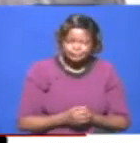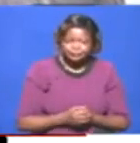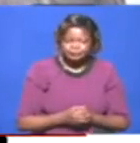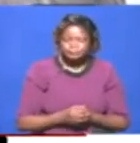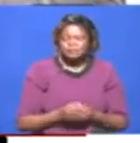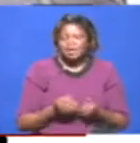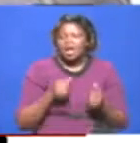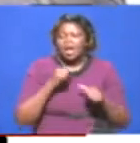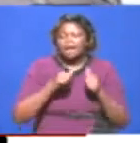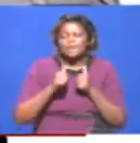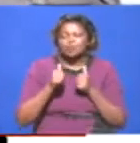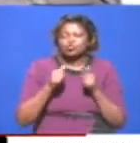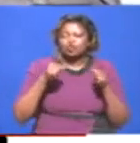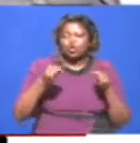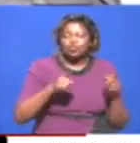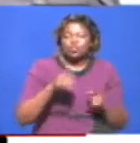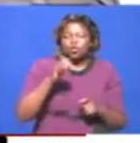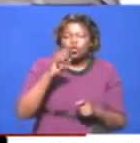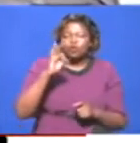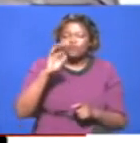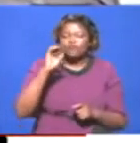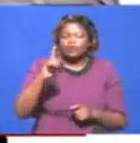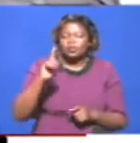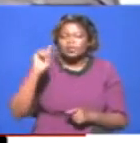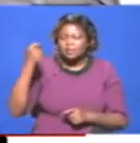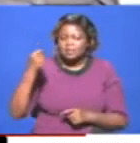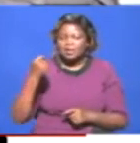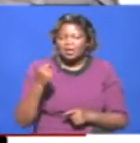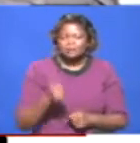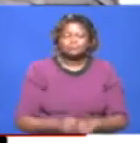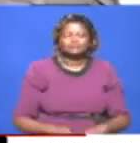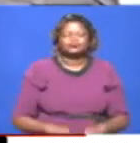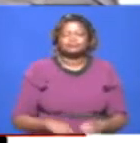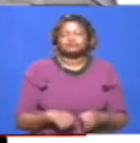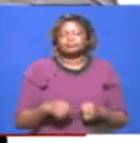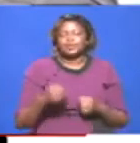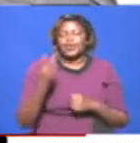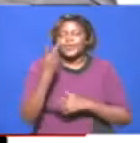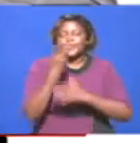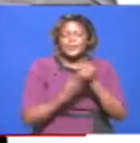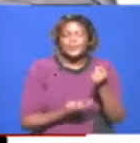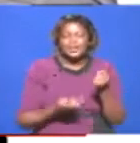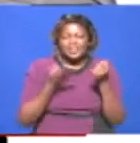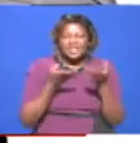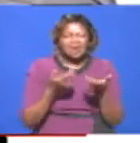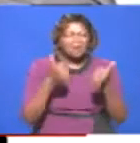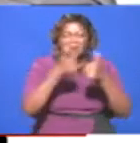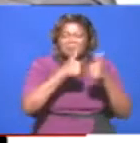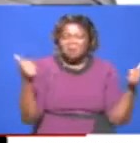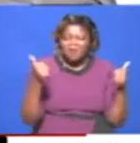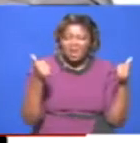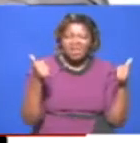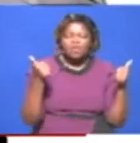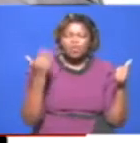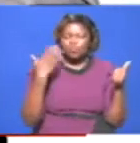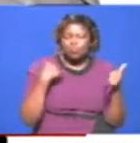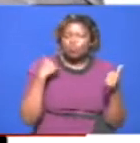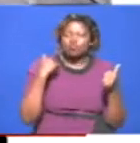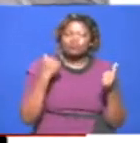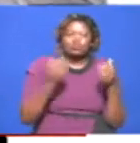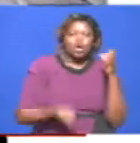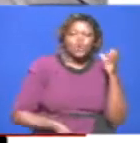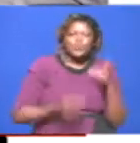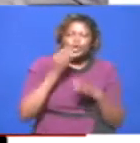over the control of Ford Kenya. And as Zainab Said reports, the two now look set to forge a different political path